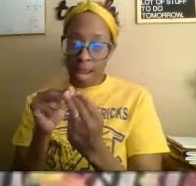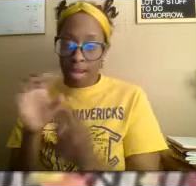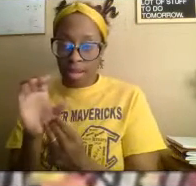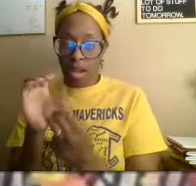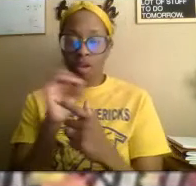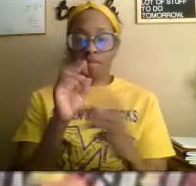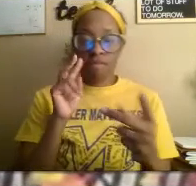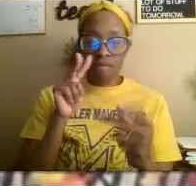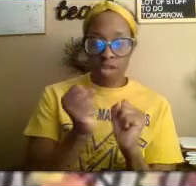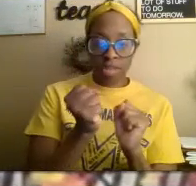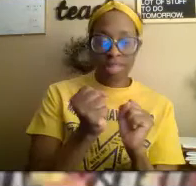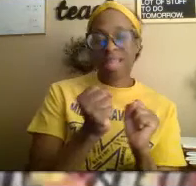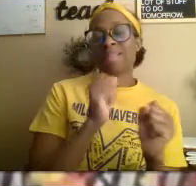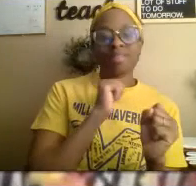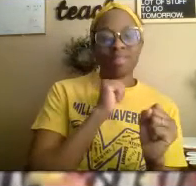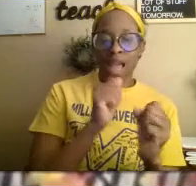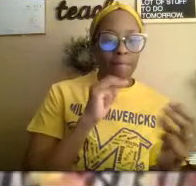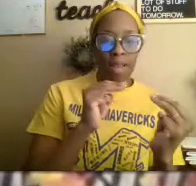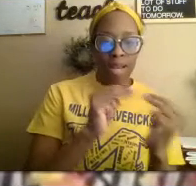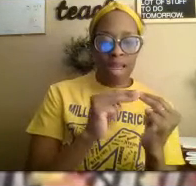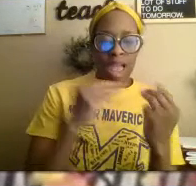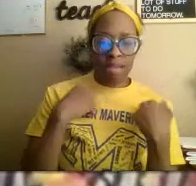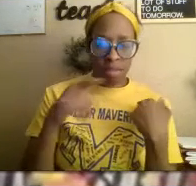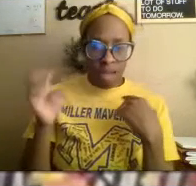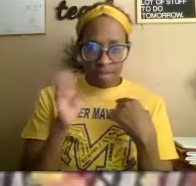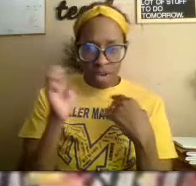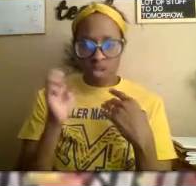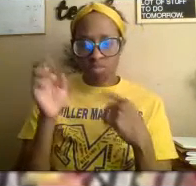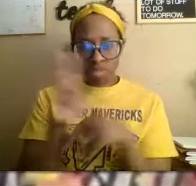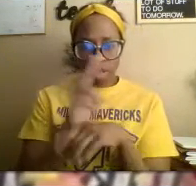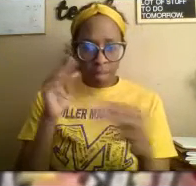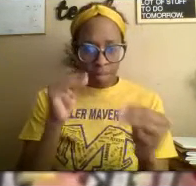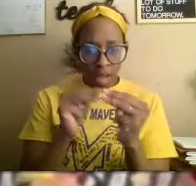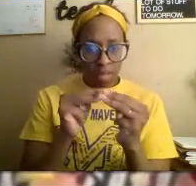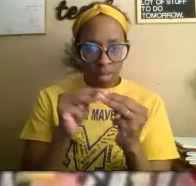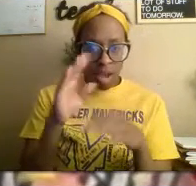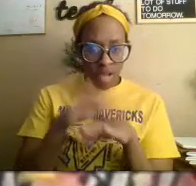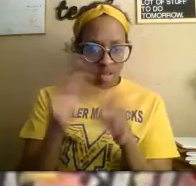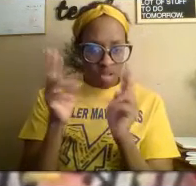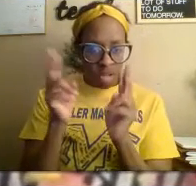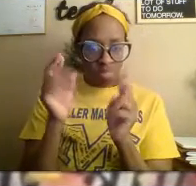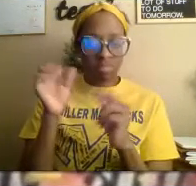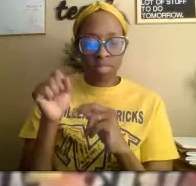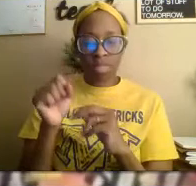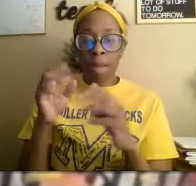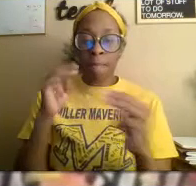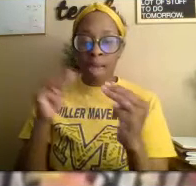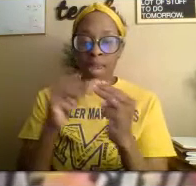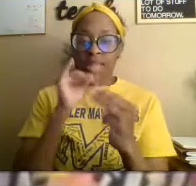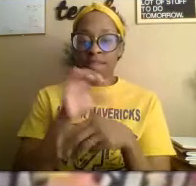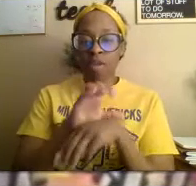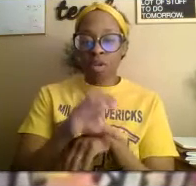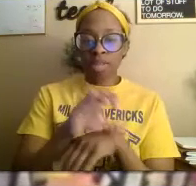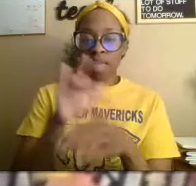to hang paper on your refrigerator? Magnets produce a force, which is a push or a pull. They